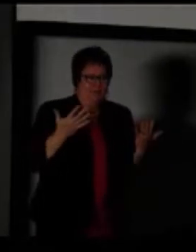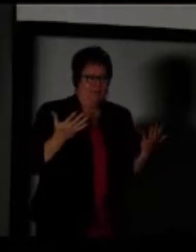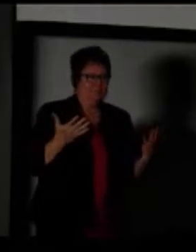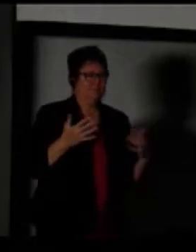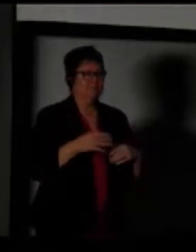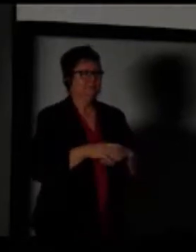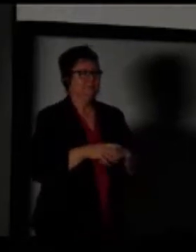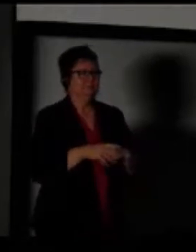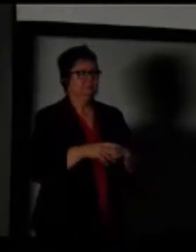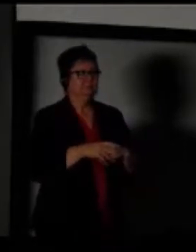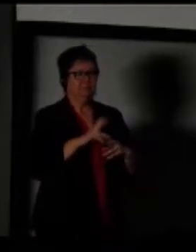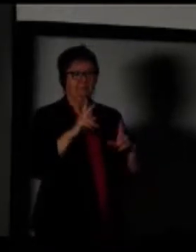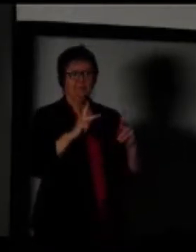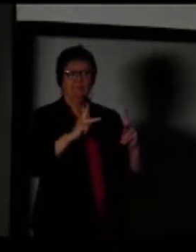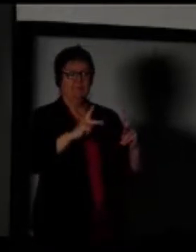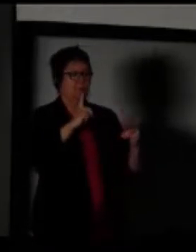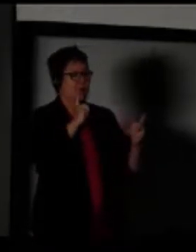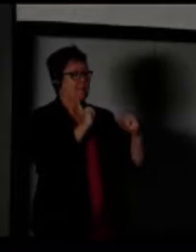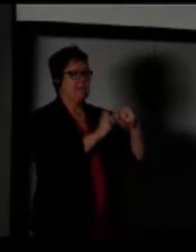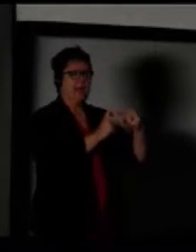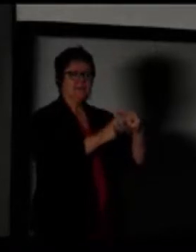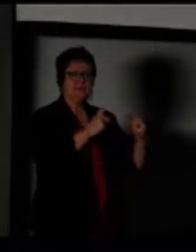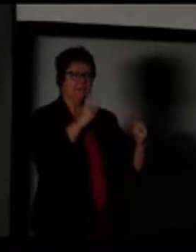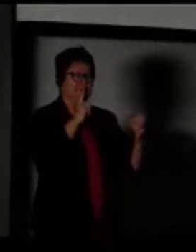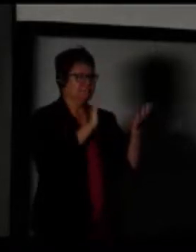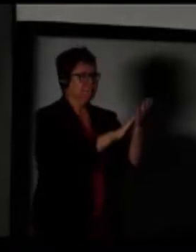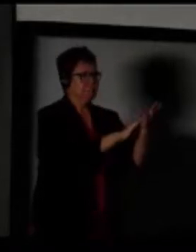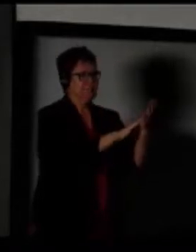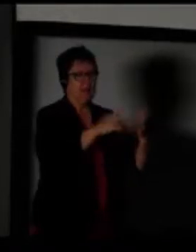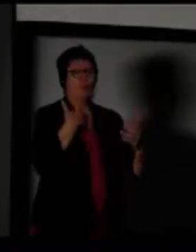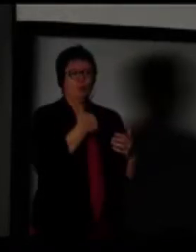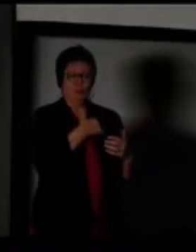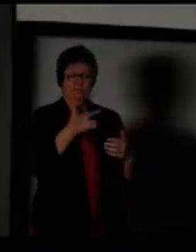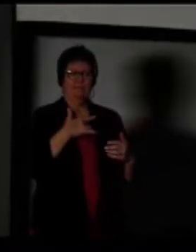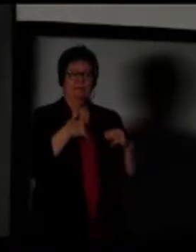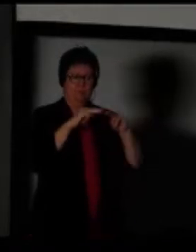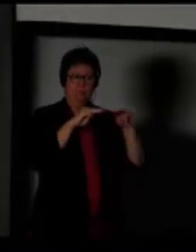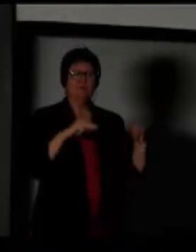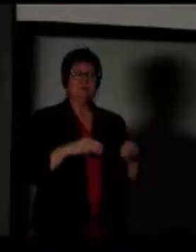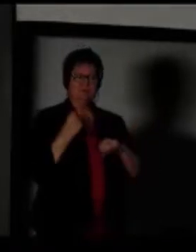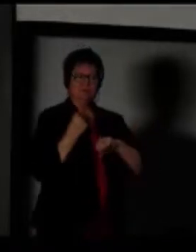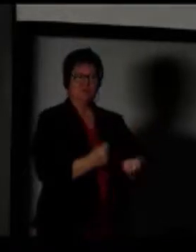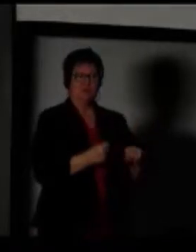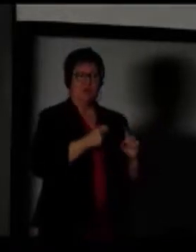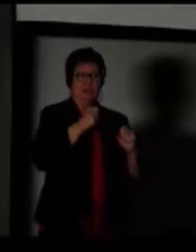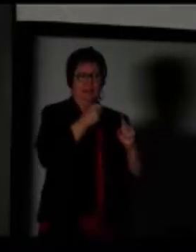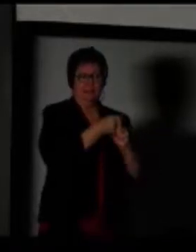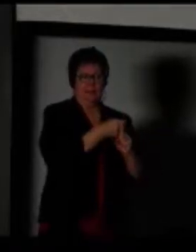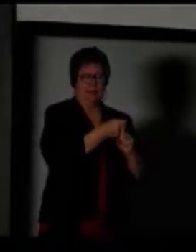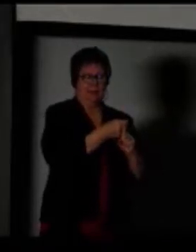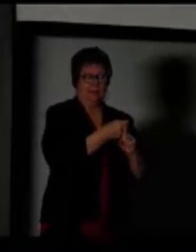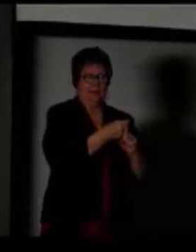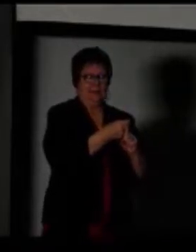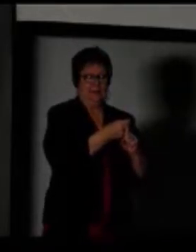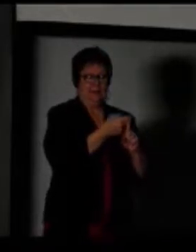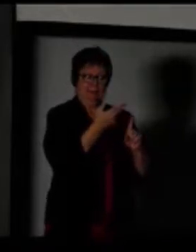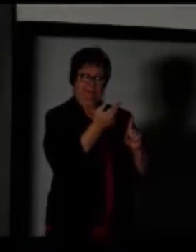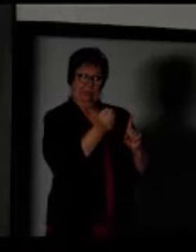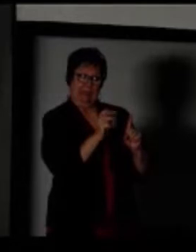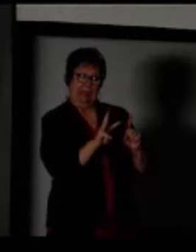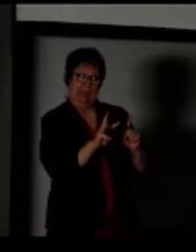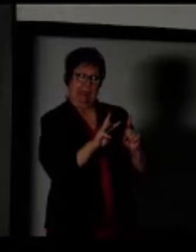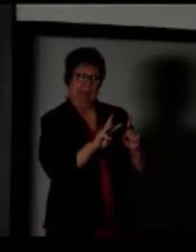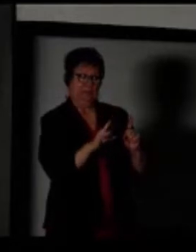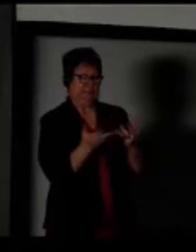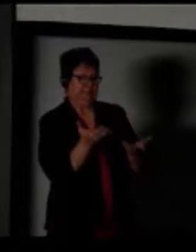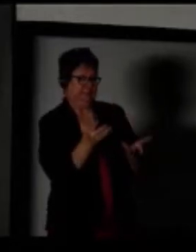The reception's been huge and positive, and we're certain that the museum is having an impact. We're not exactly sure how. What